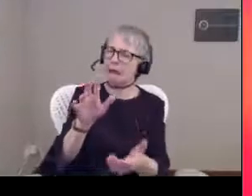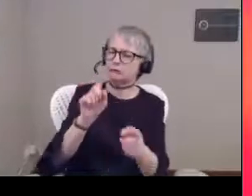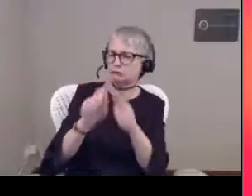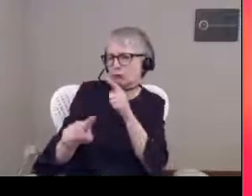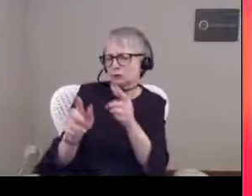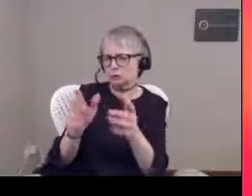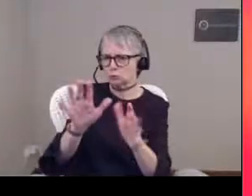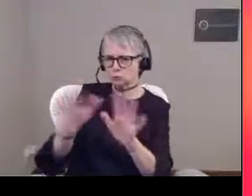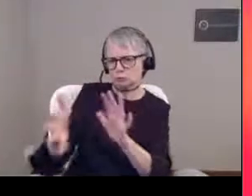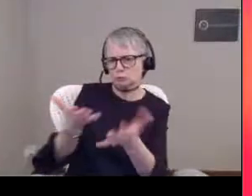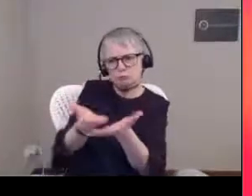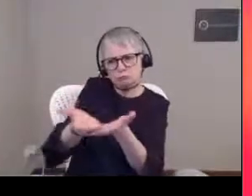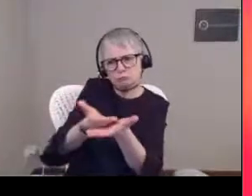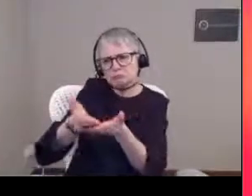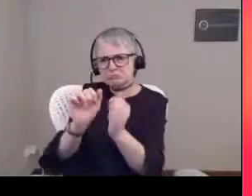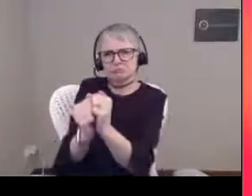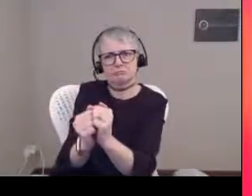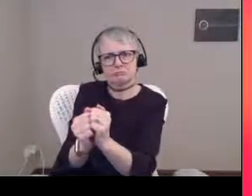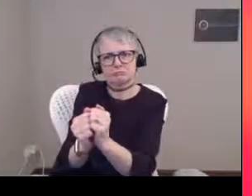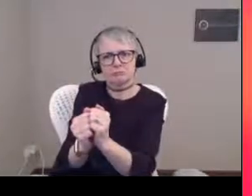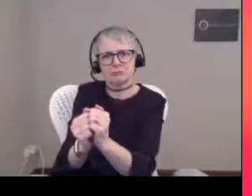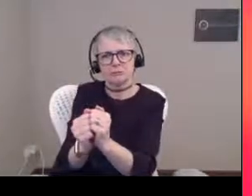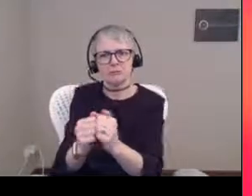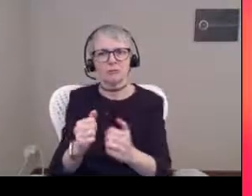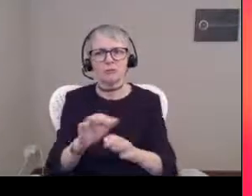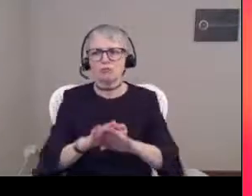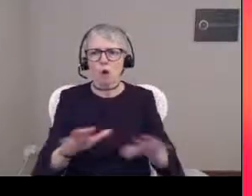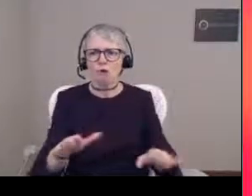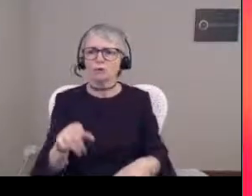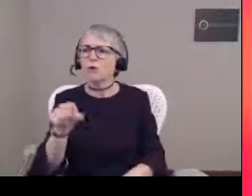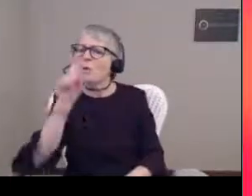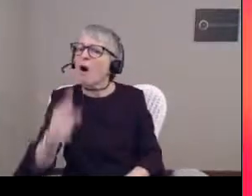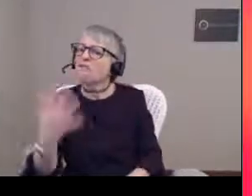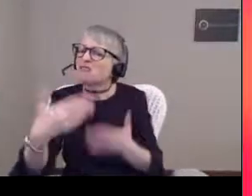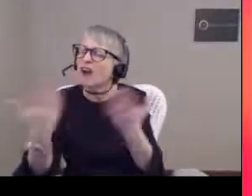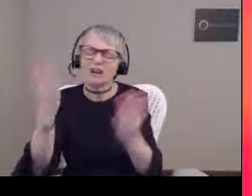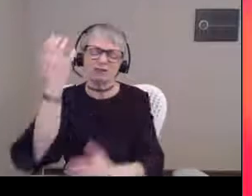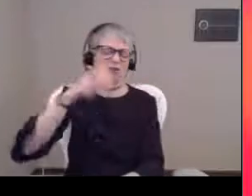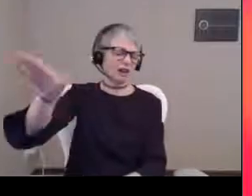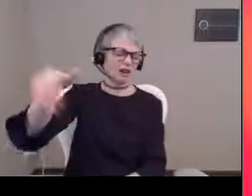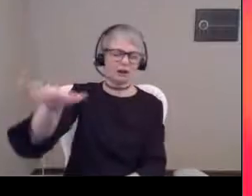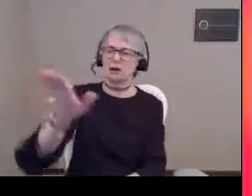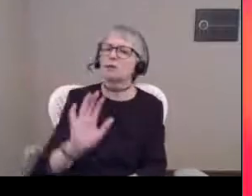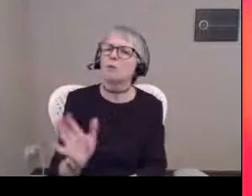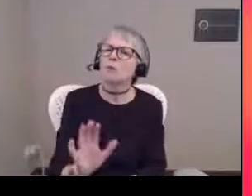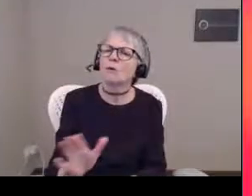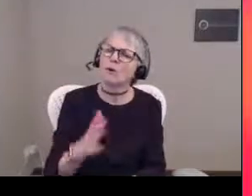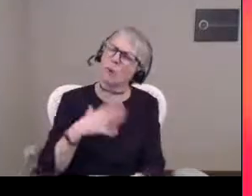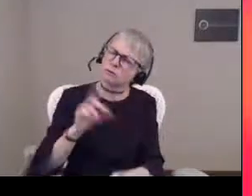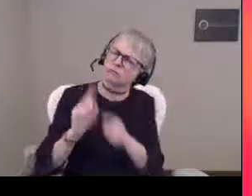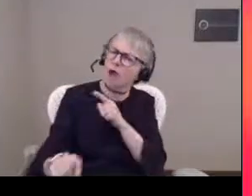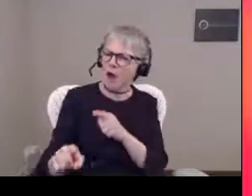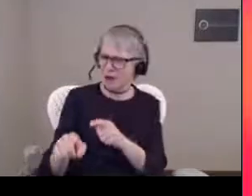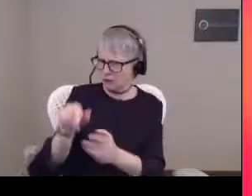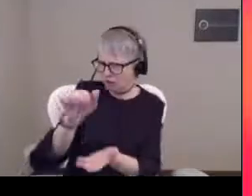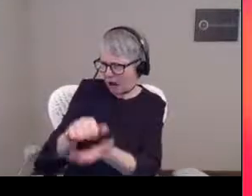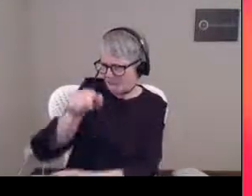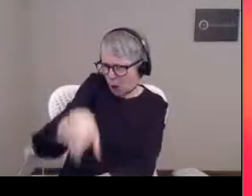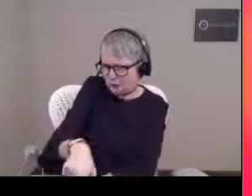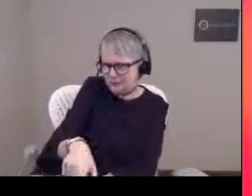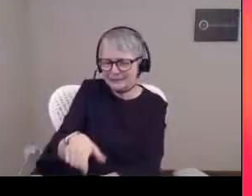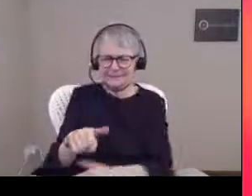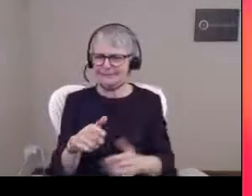apply for a role, it's 5 days, that's it, apply for your system. We're trying to put little different things and pieces of communication on that will